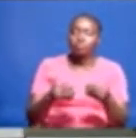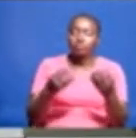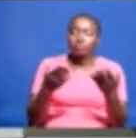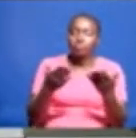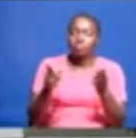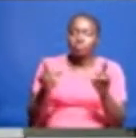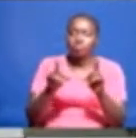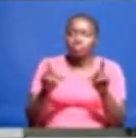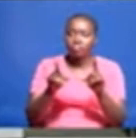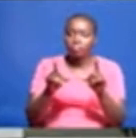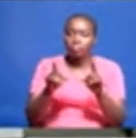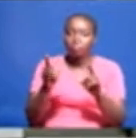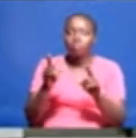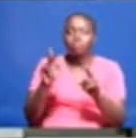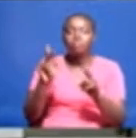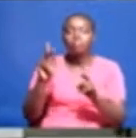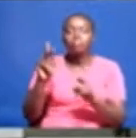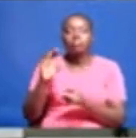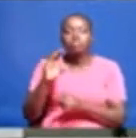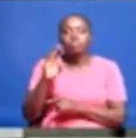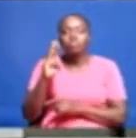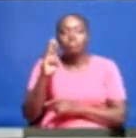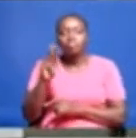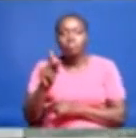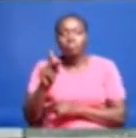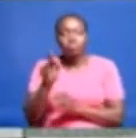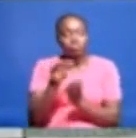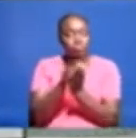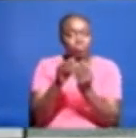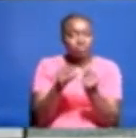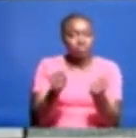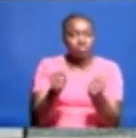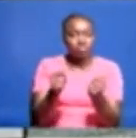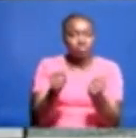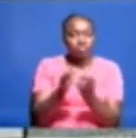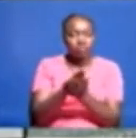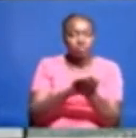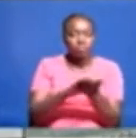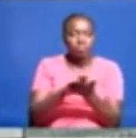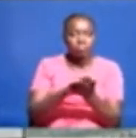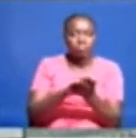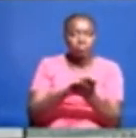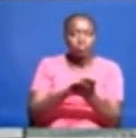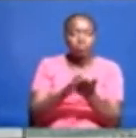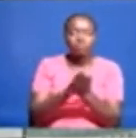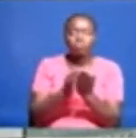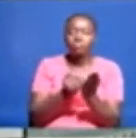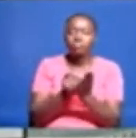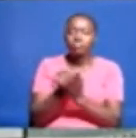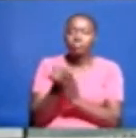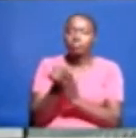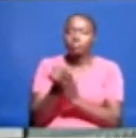the Central Bank of Kenya to provide banking solutions through its subsidiary HFC. Ndutamo Kami for Lunchtime News.